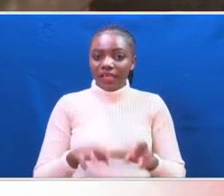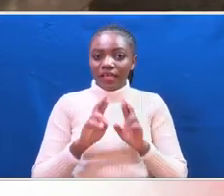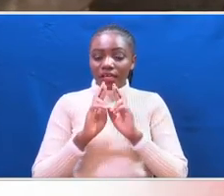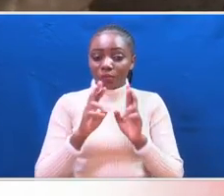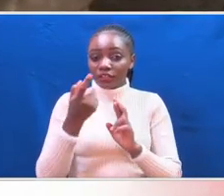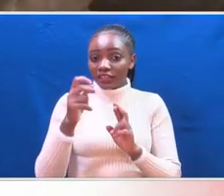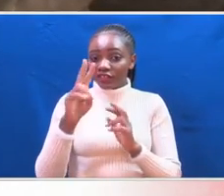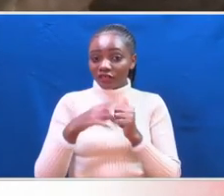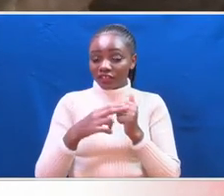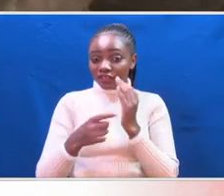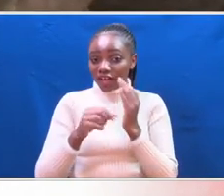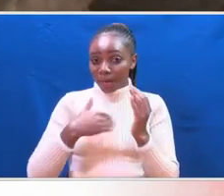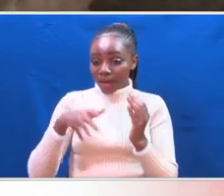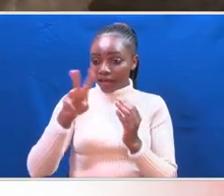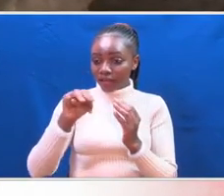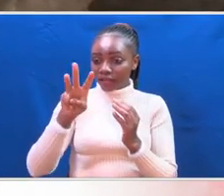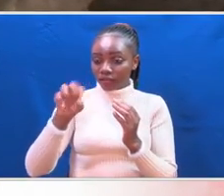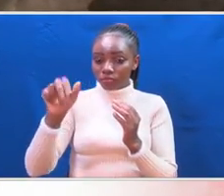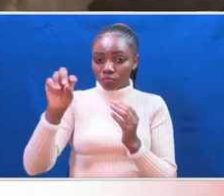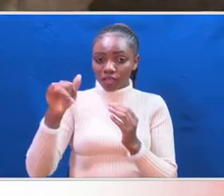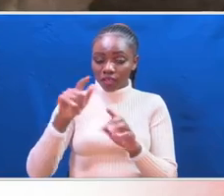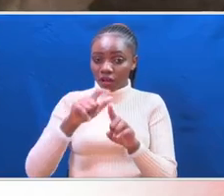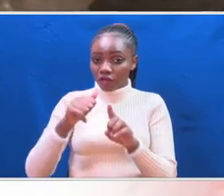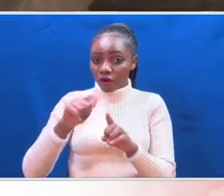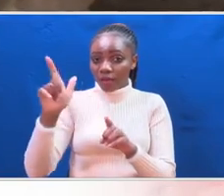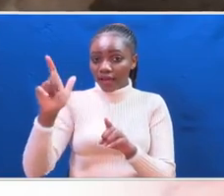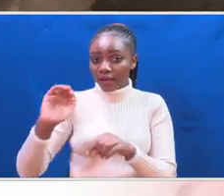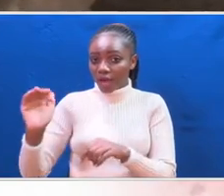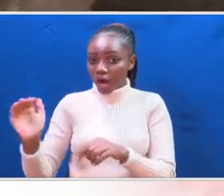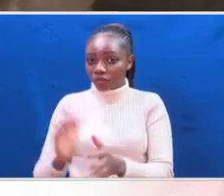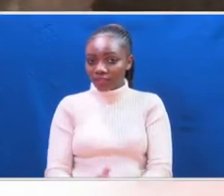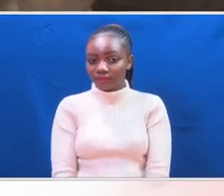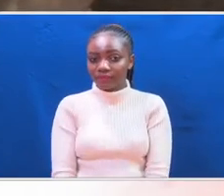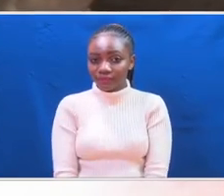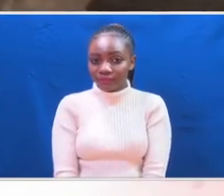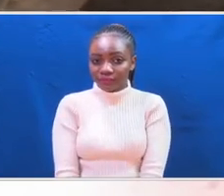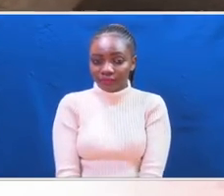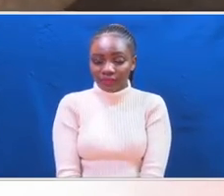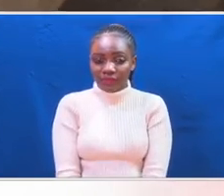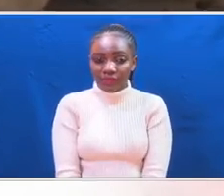Mwangi Maina, TV47 from All Pejeta Conservancy in Laikipia County.